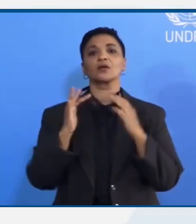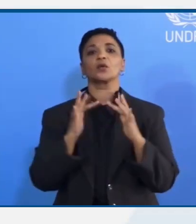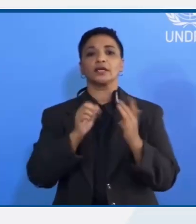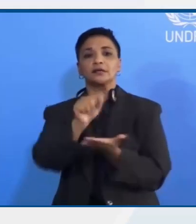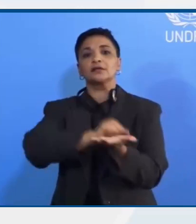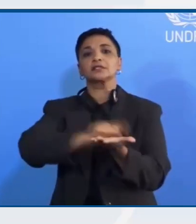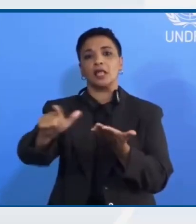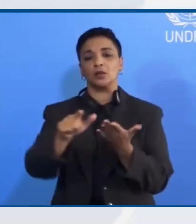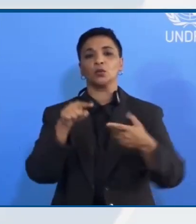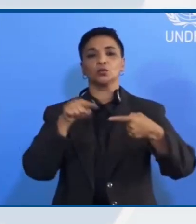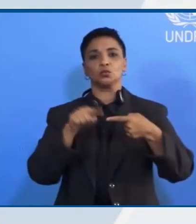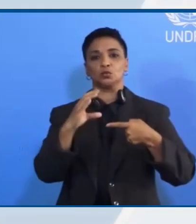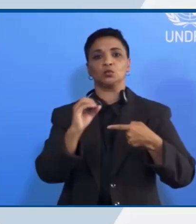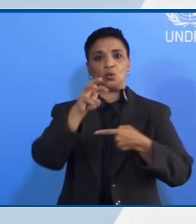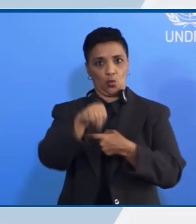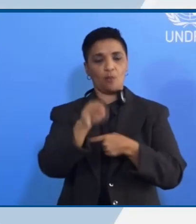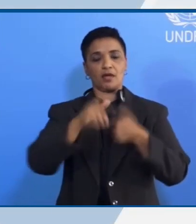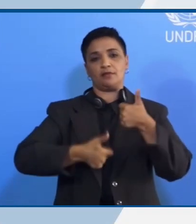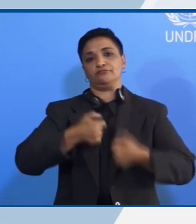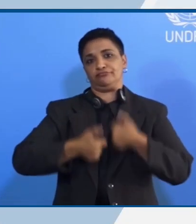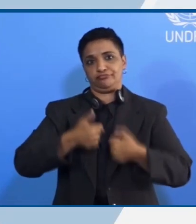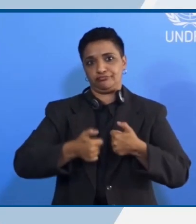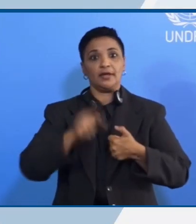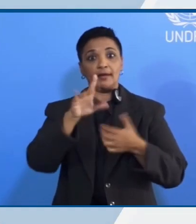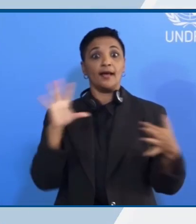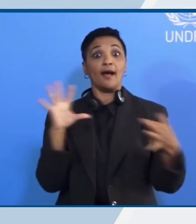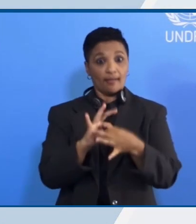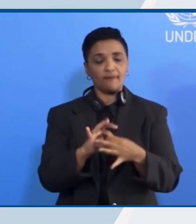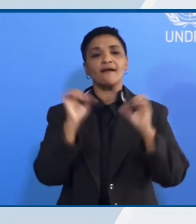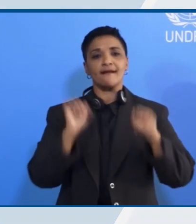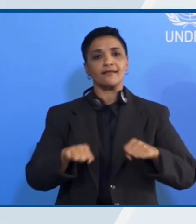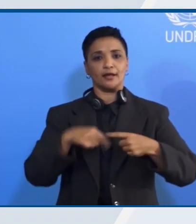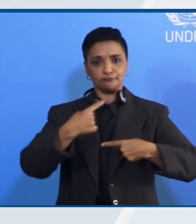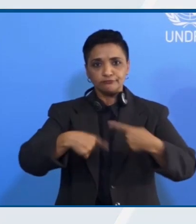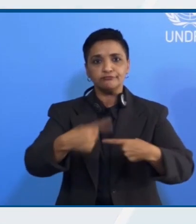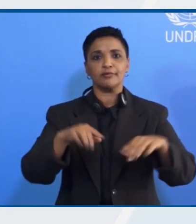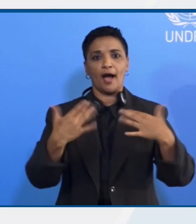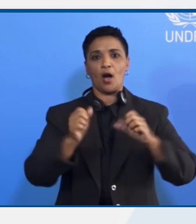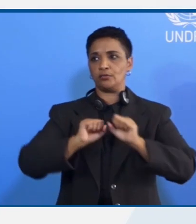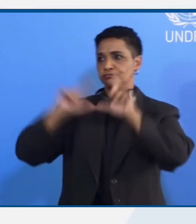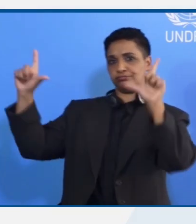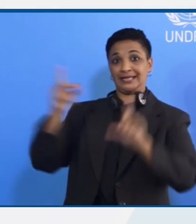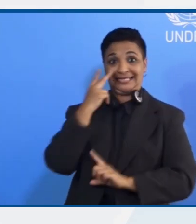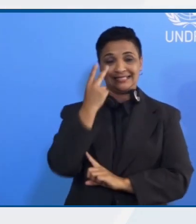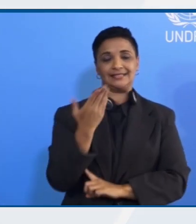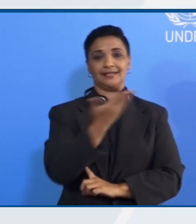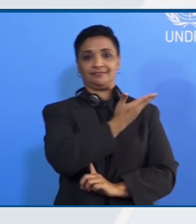your digital device. And once you are there, you need to introduce the code that is being showed on the screen, the code you got